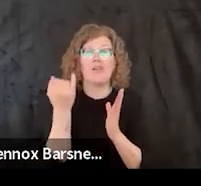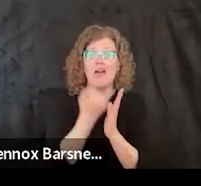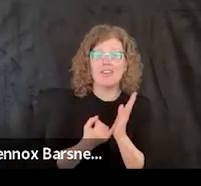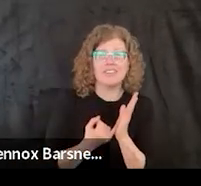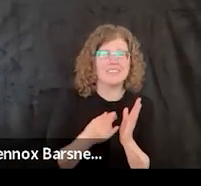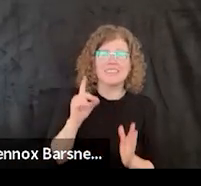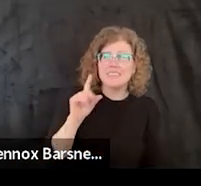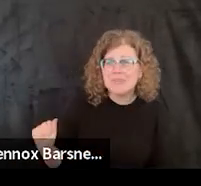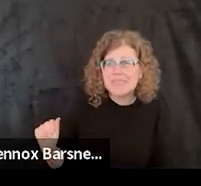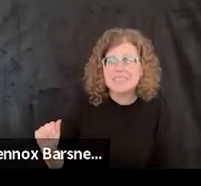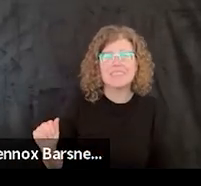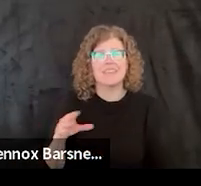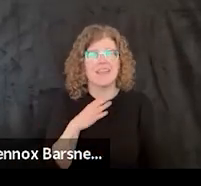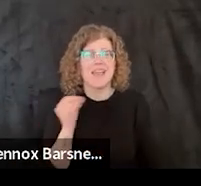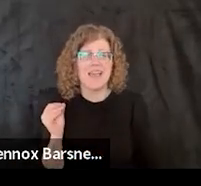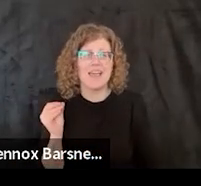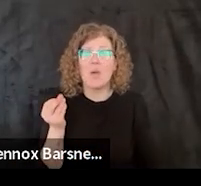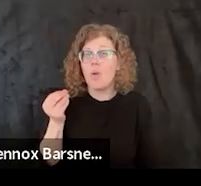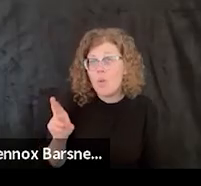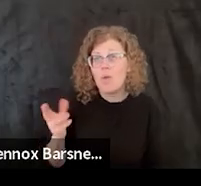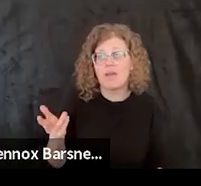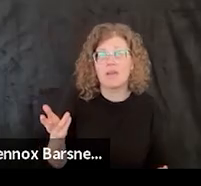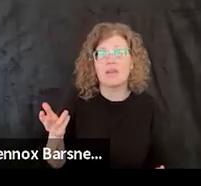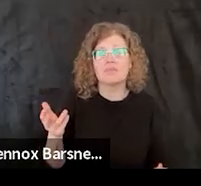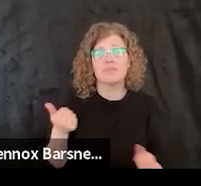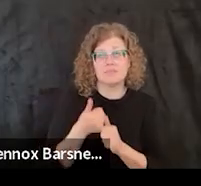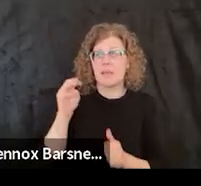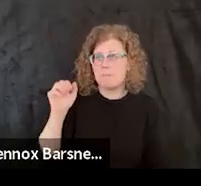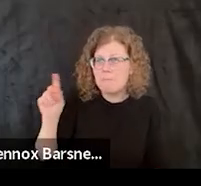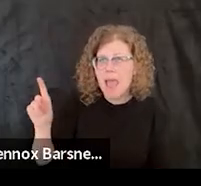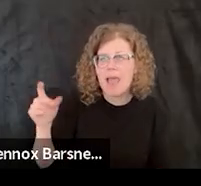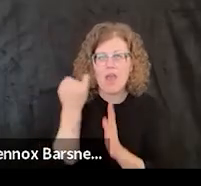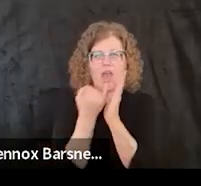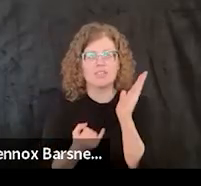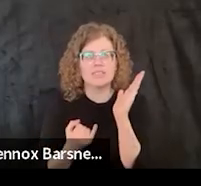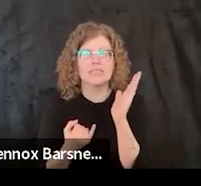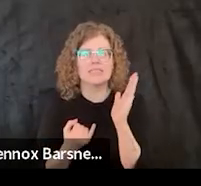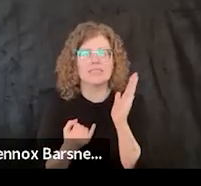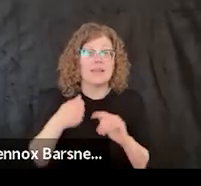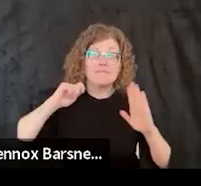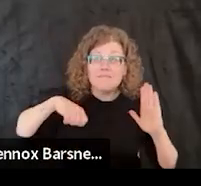and or mad arts, film, Indigenous arts,